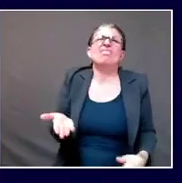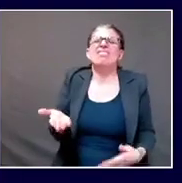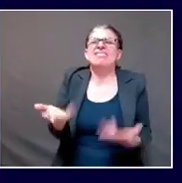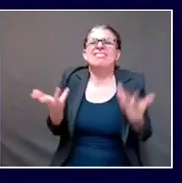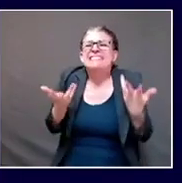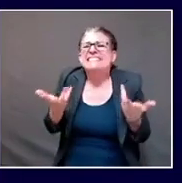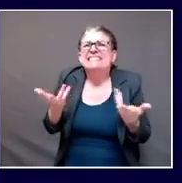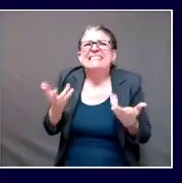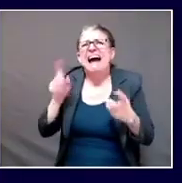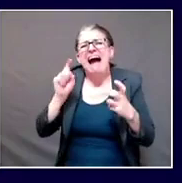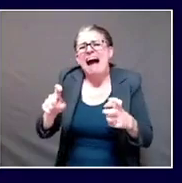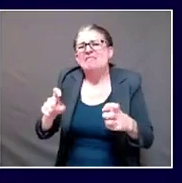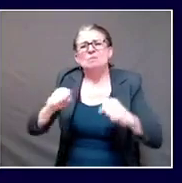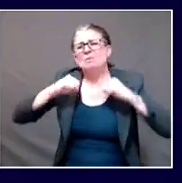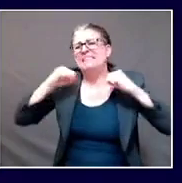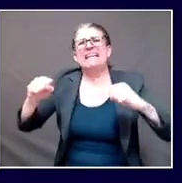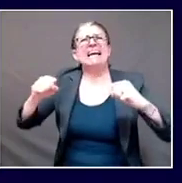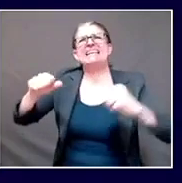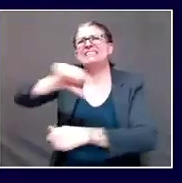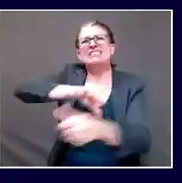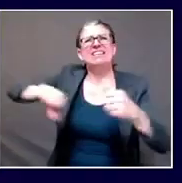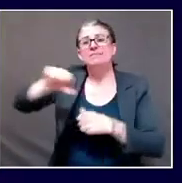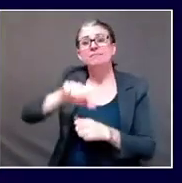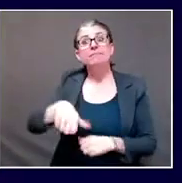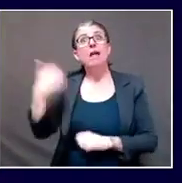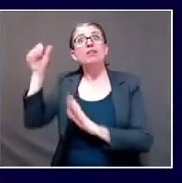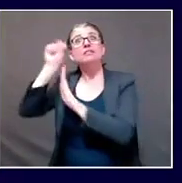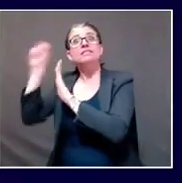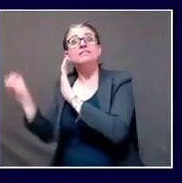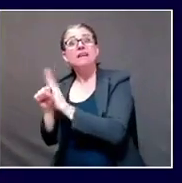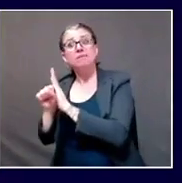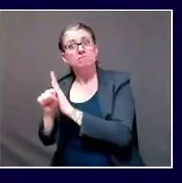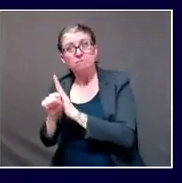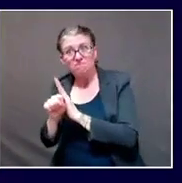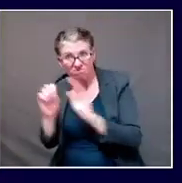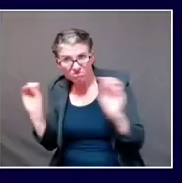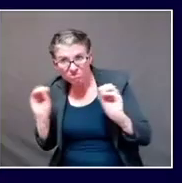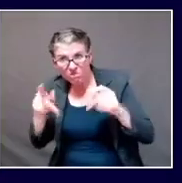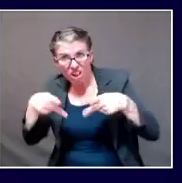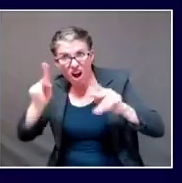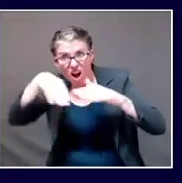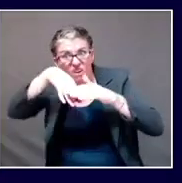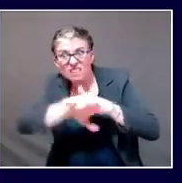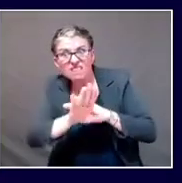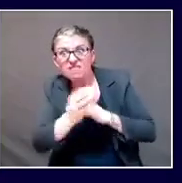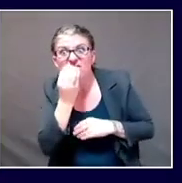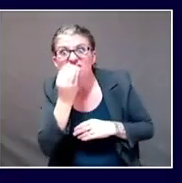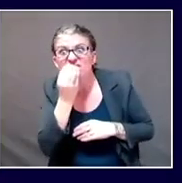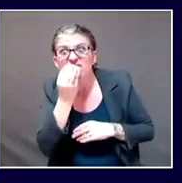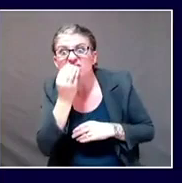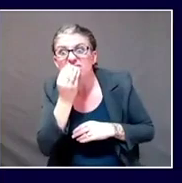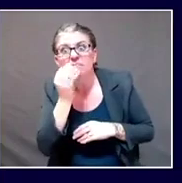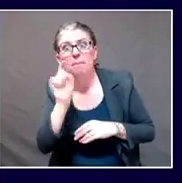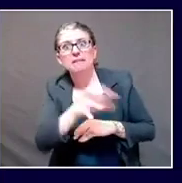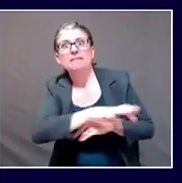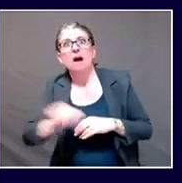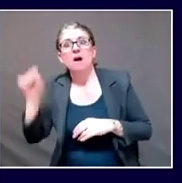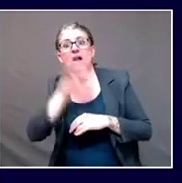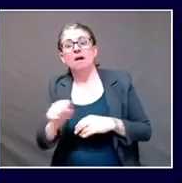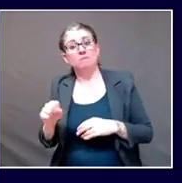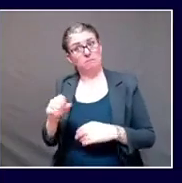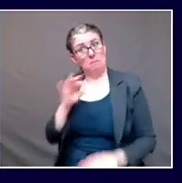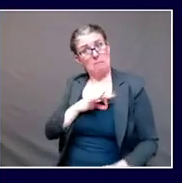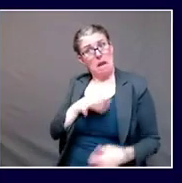to lower numbers for indoor dining and indoor attendance of things and